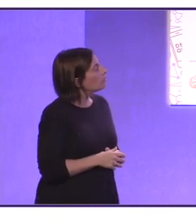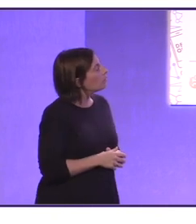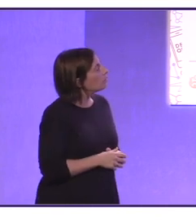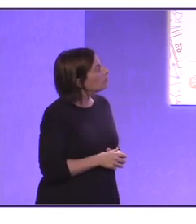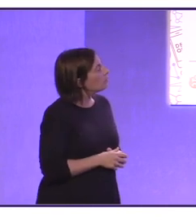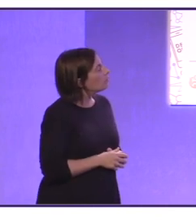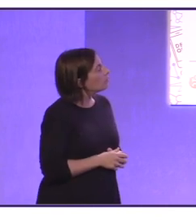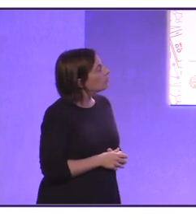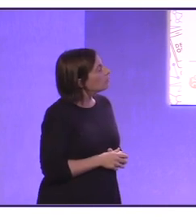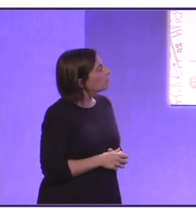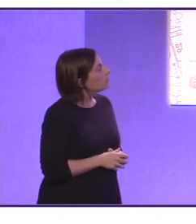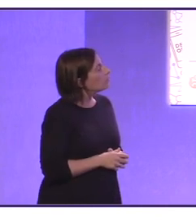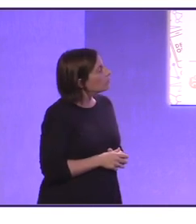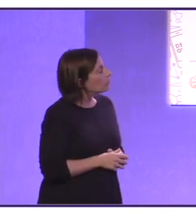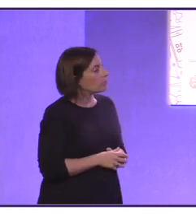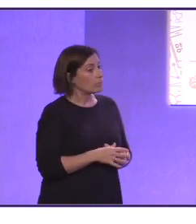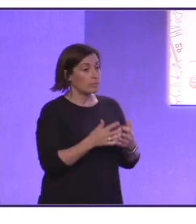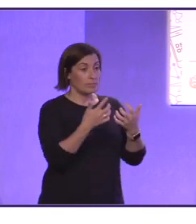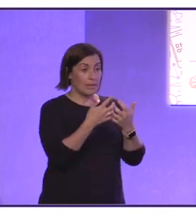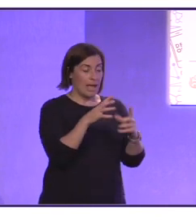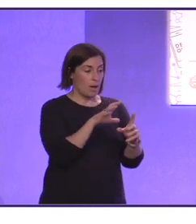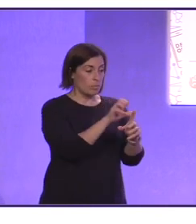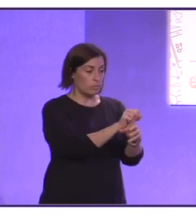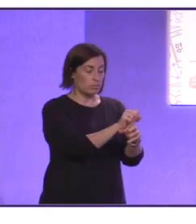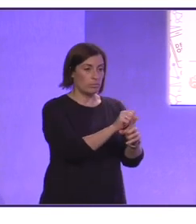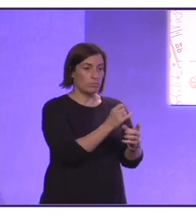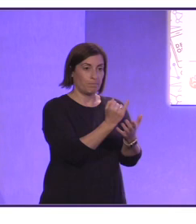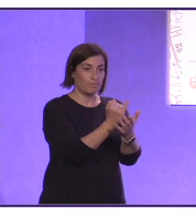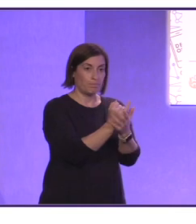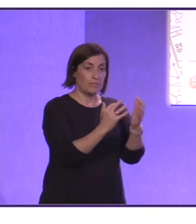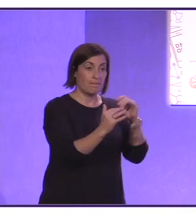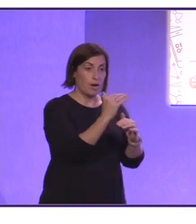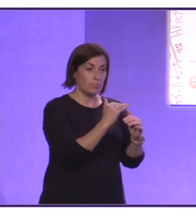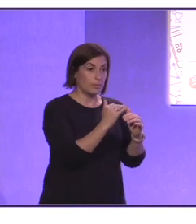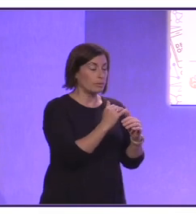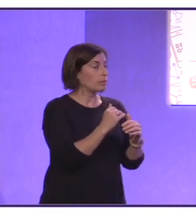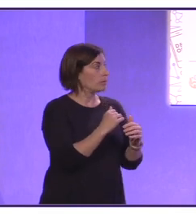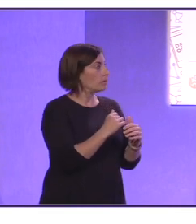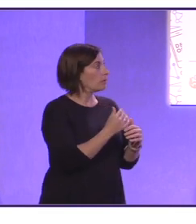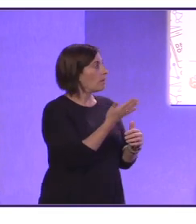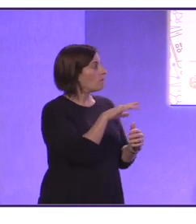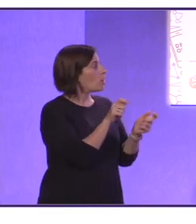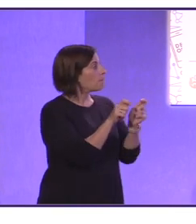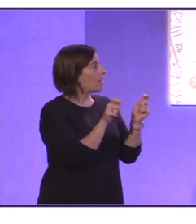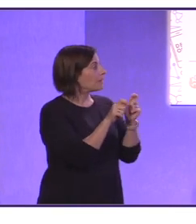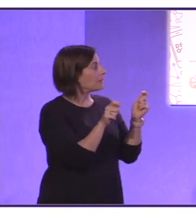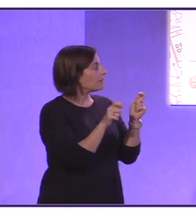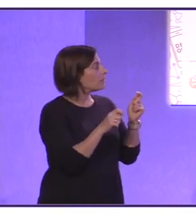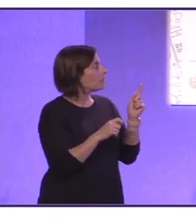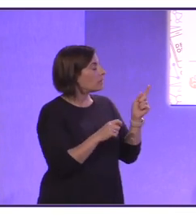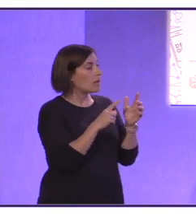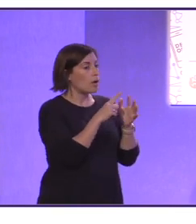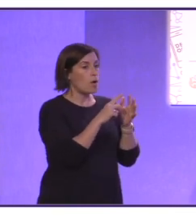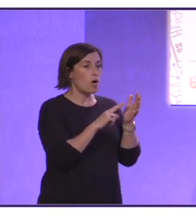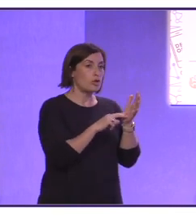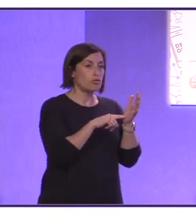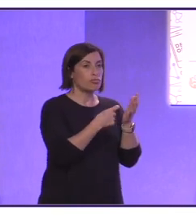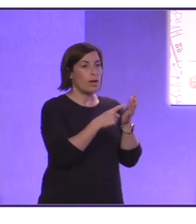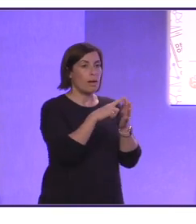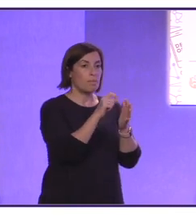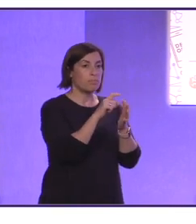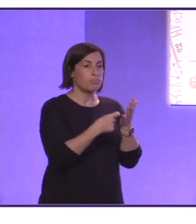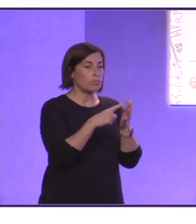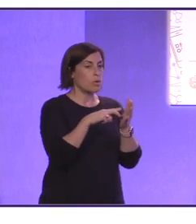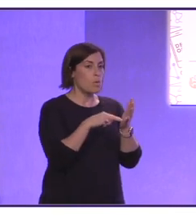there are some things that have been put out. These came from Entrepreneur Magazine, and they published a few articles talking about the kind of things you might look for